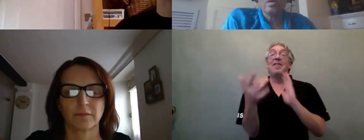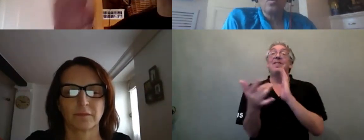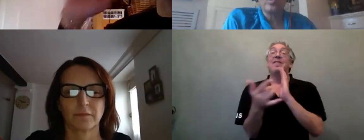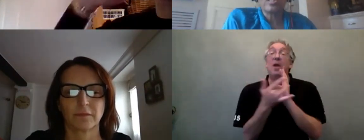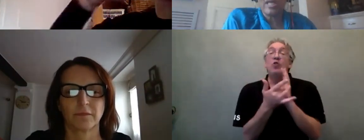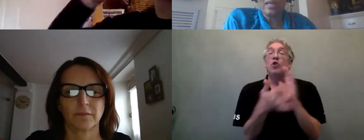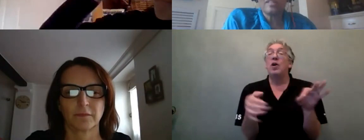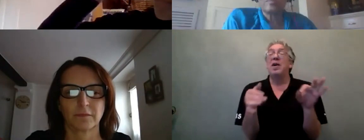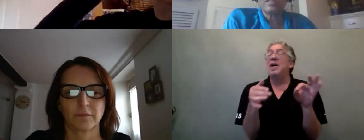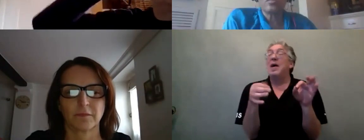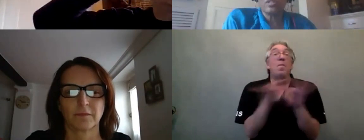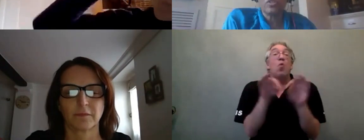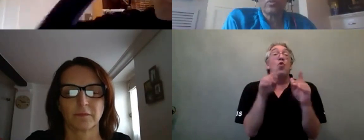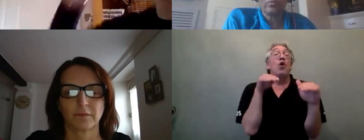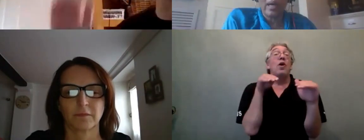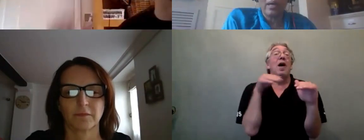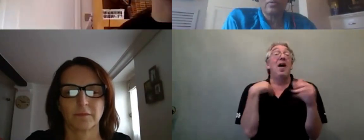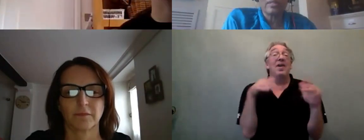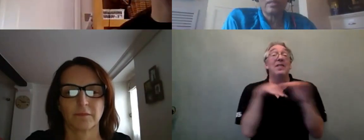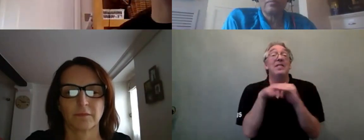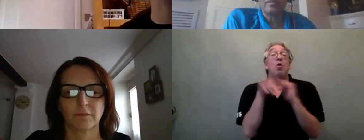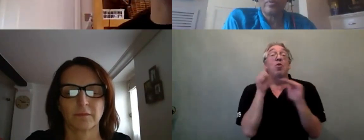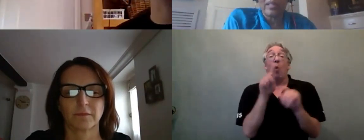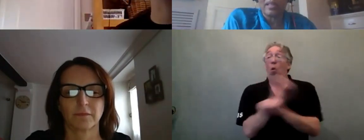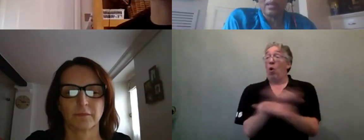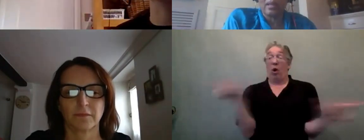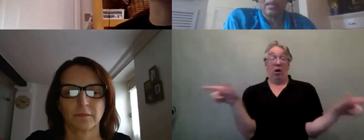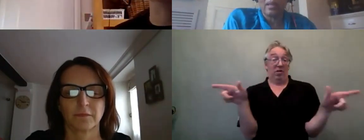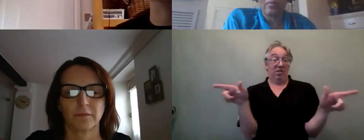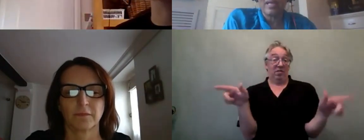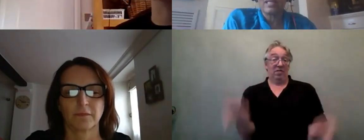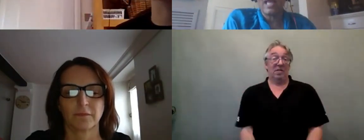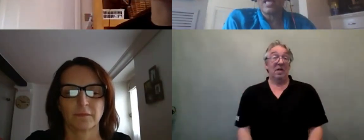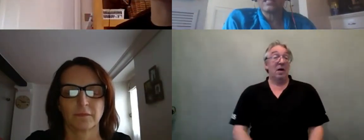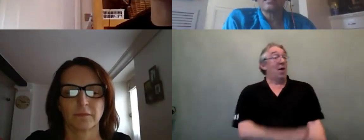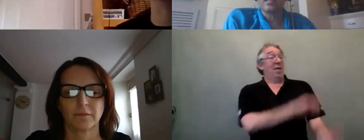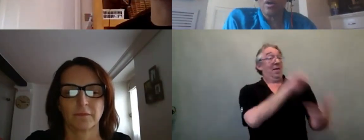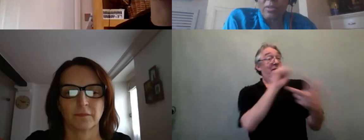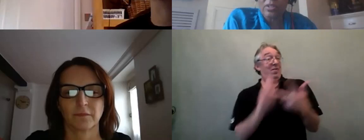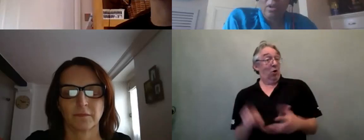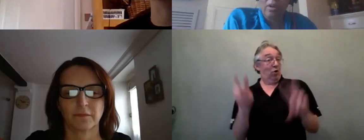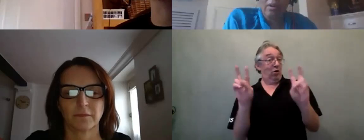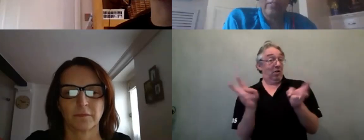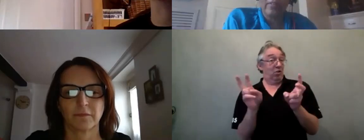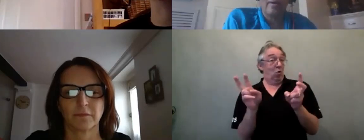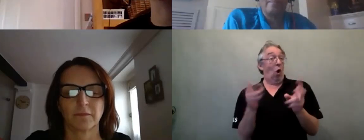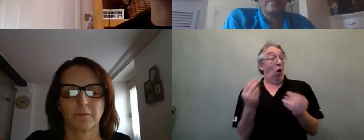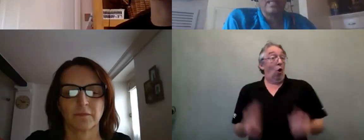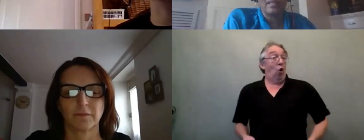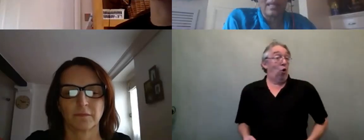all, which then speaks to the issue around the pricing, right, and the cost